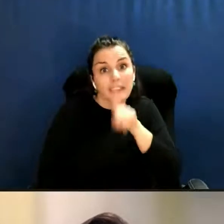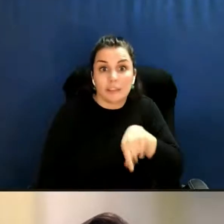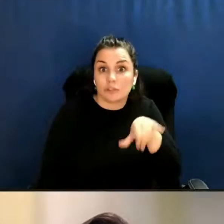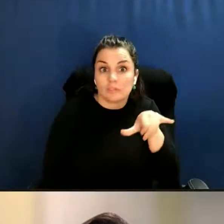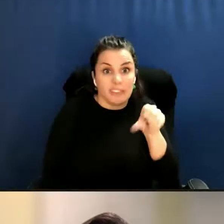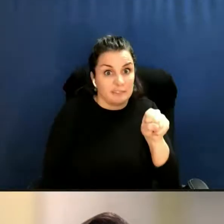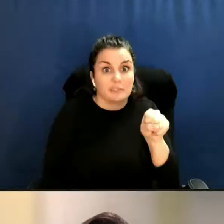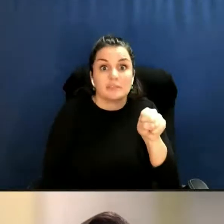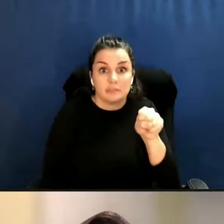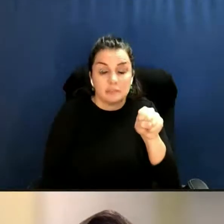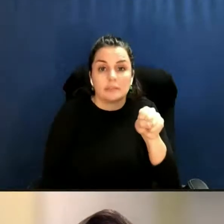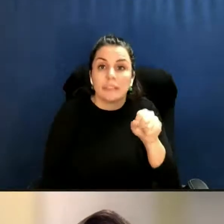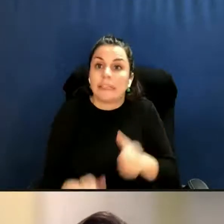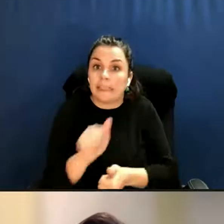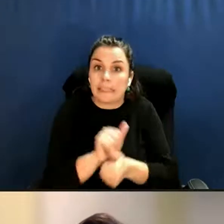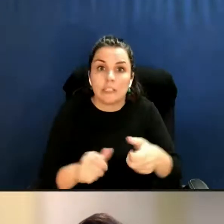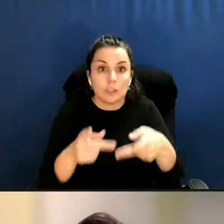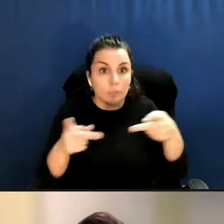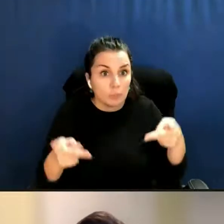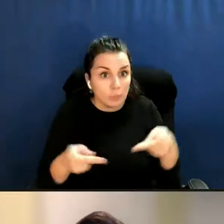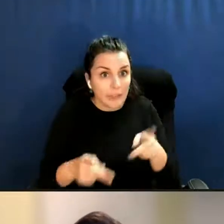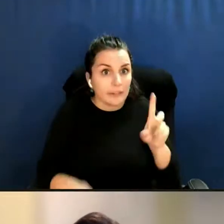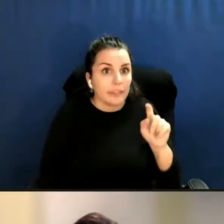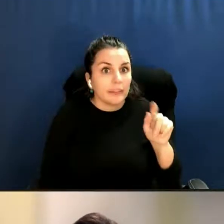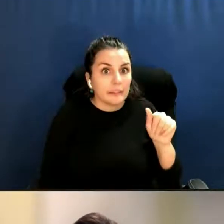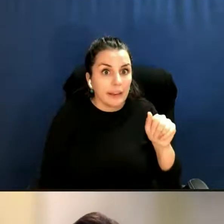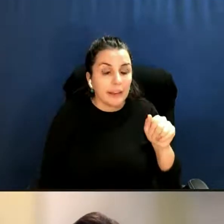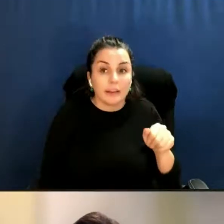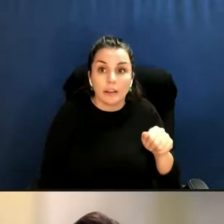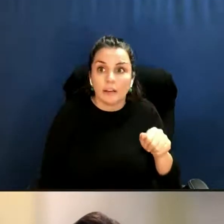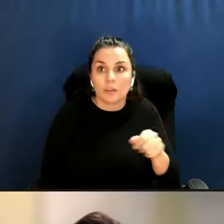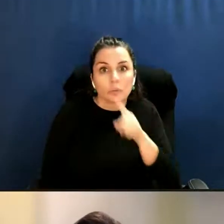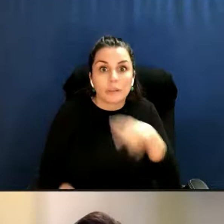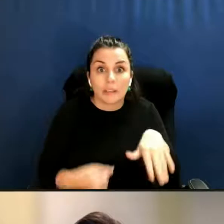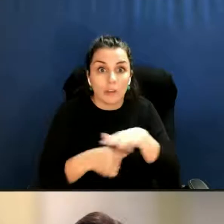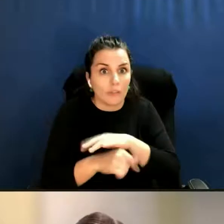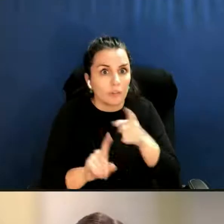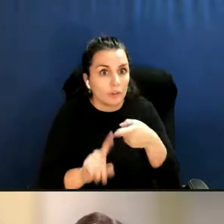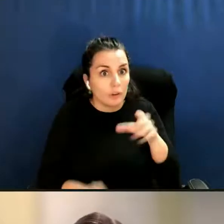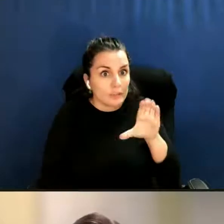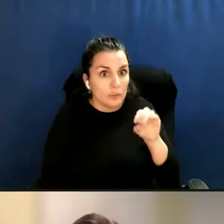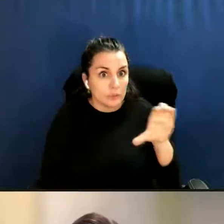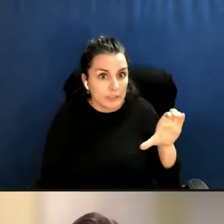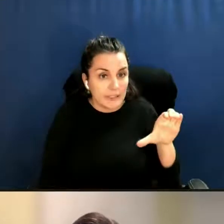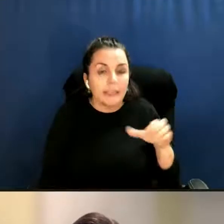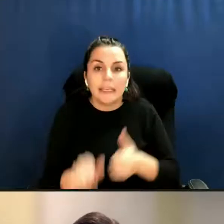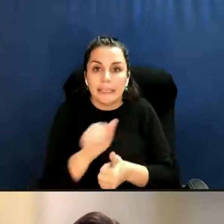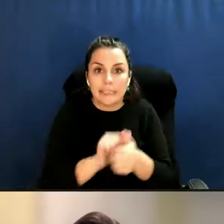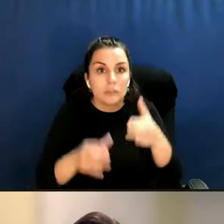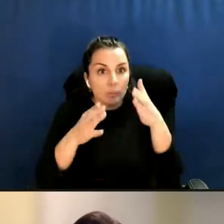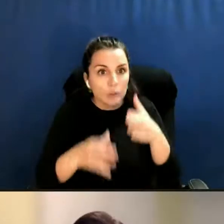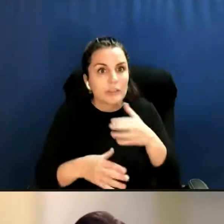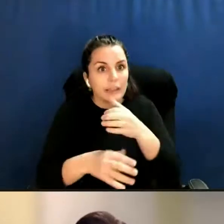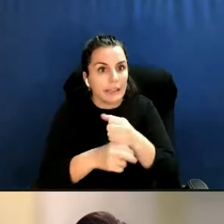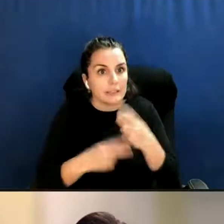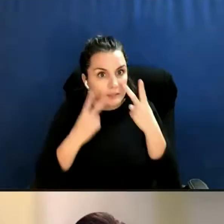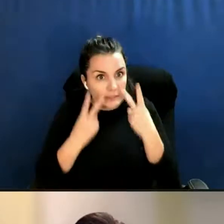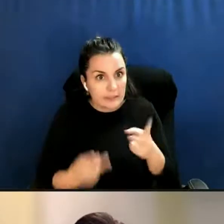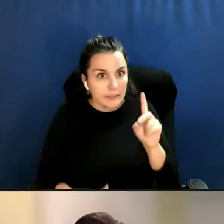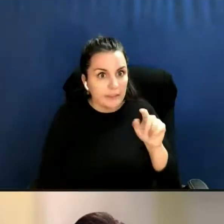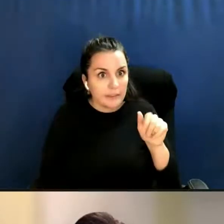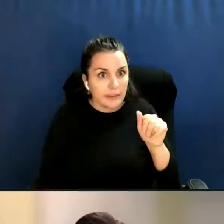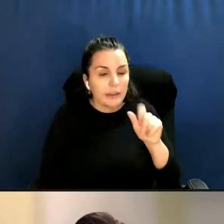every place where that data, if the data is covered by a COC, each person that gets that data has to honor